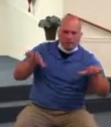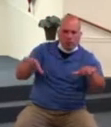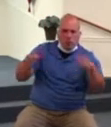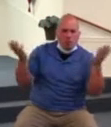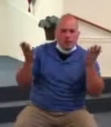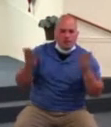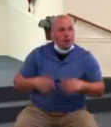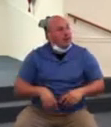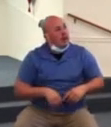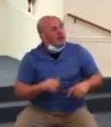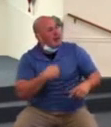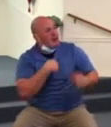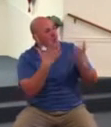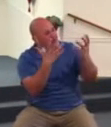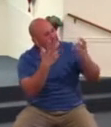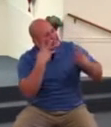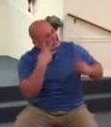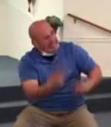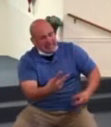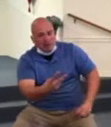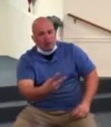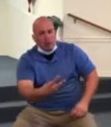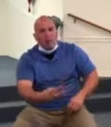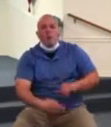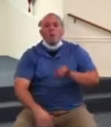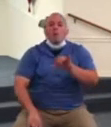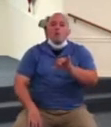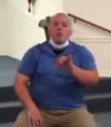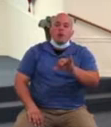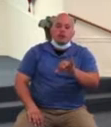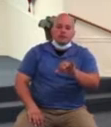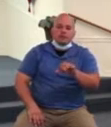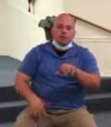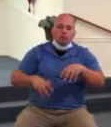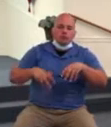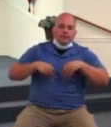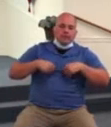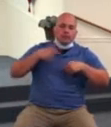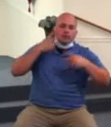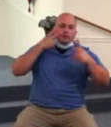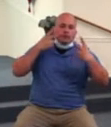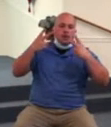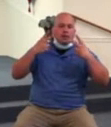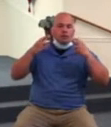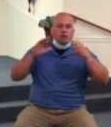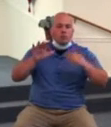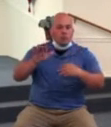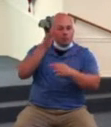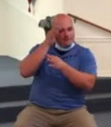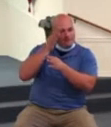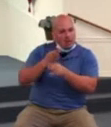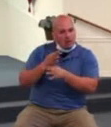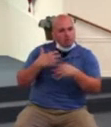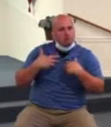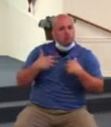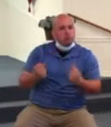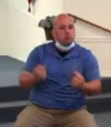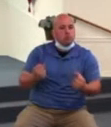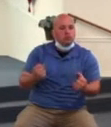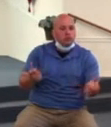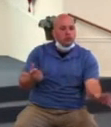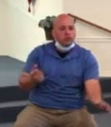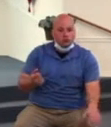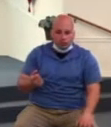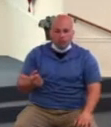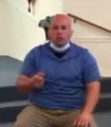replied. Jesus said to him, "Receive your sight. Your faith has healed you."